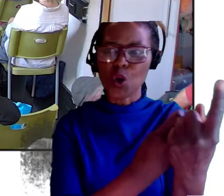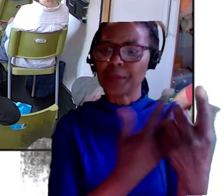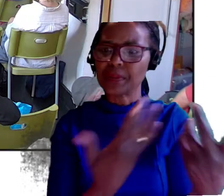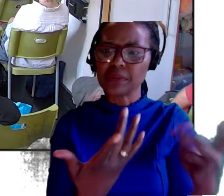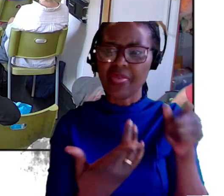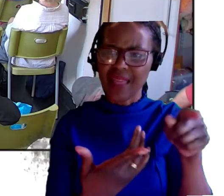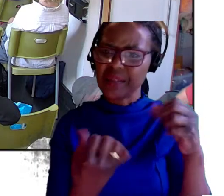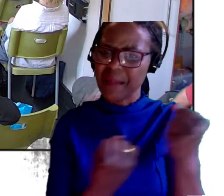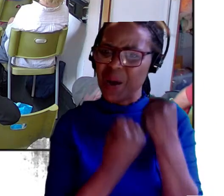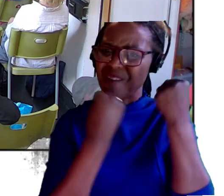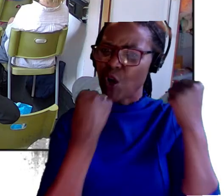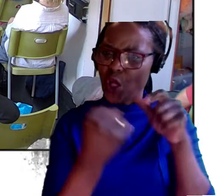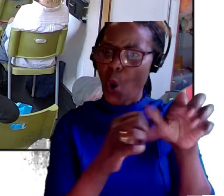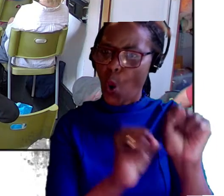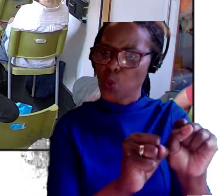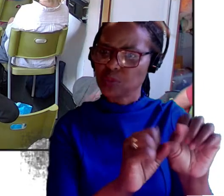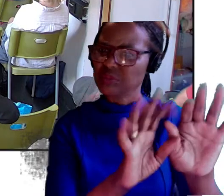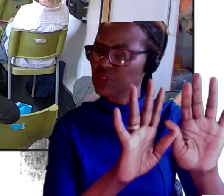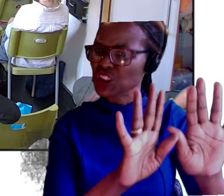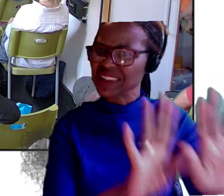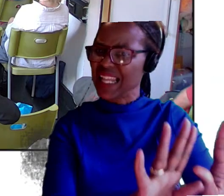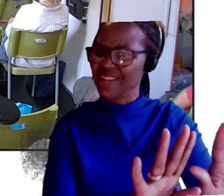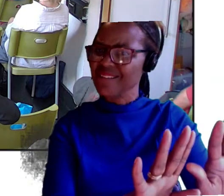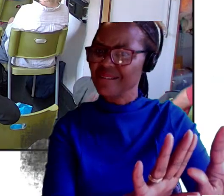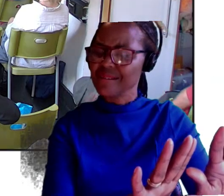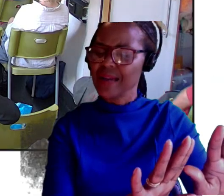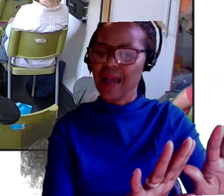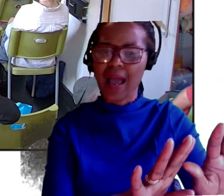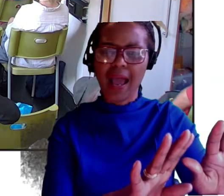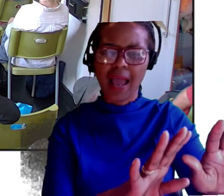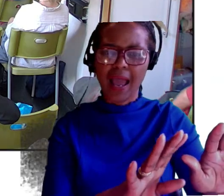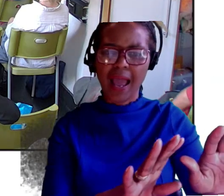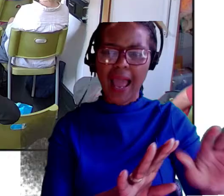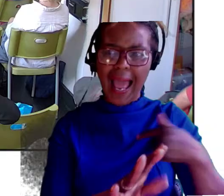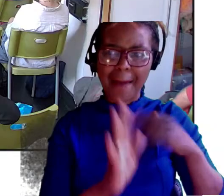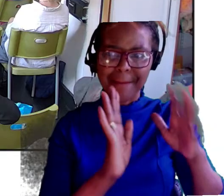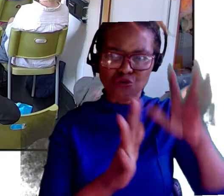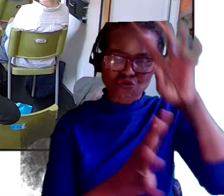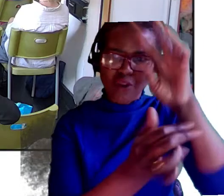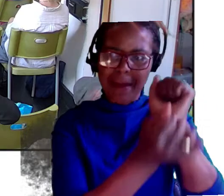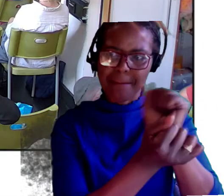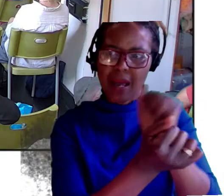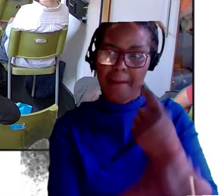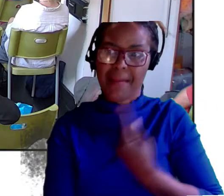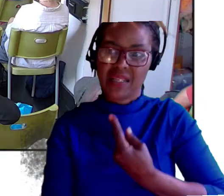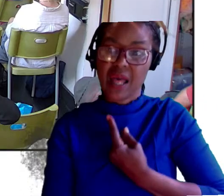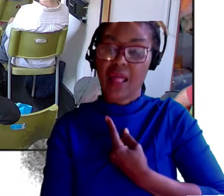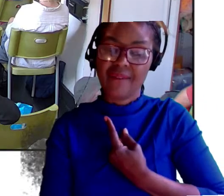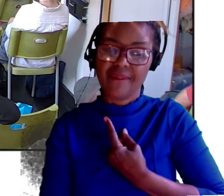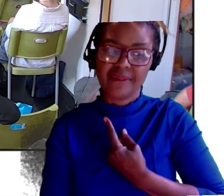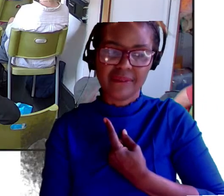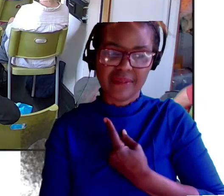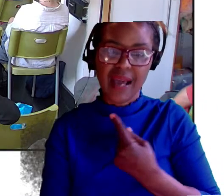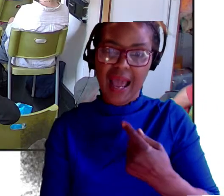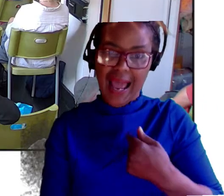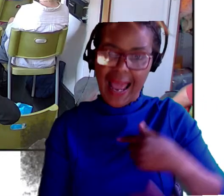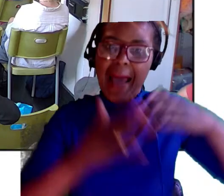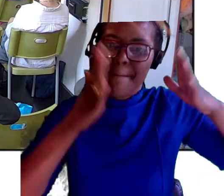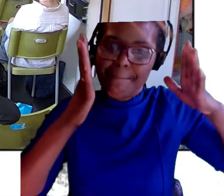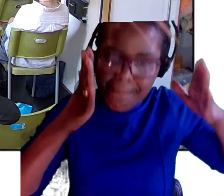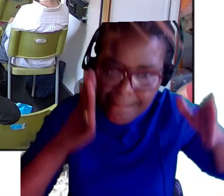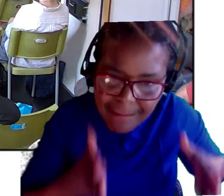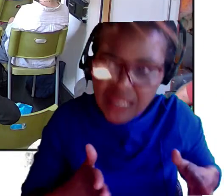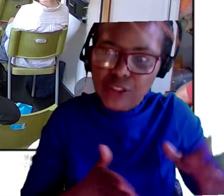Not to like sort of look upon something and sort of think, I've got to remember this. I absolutely have to remember this. What I think about